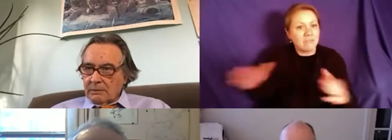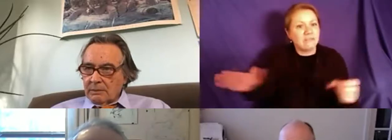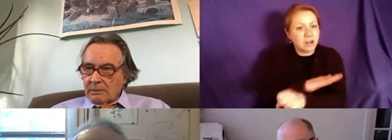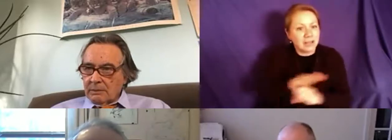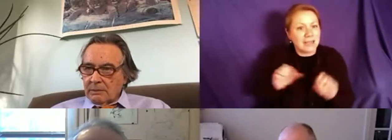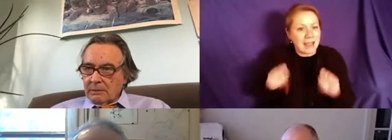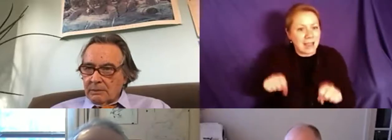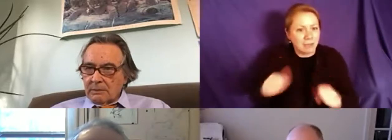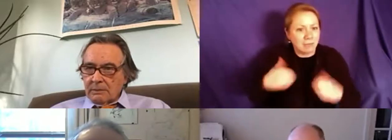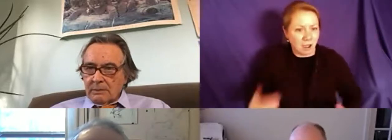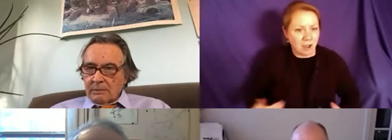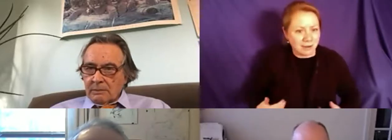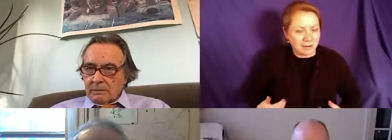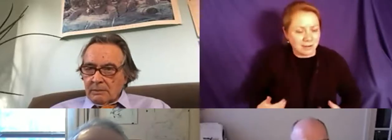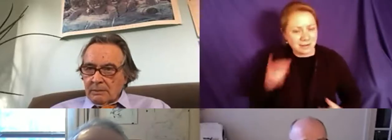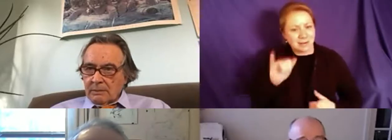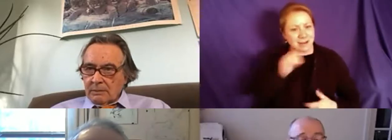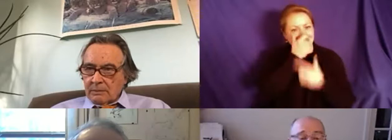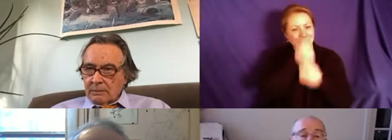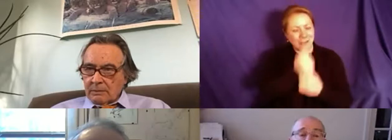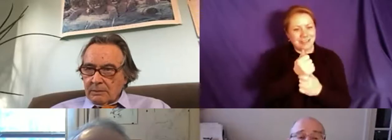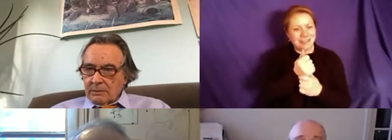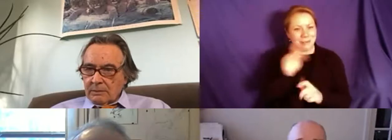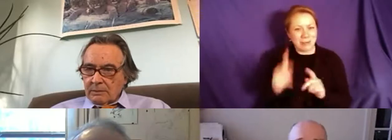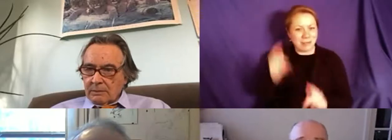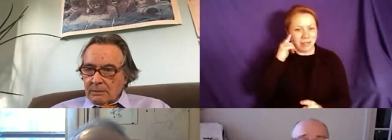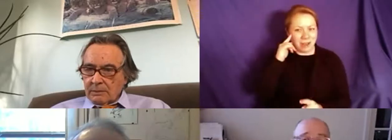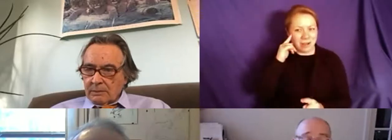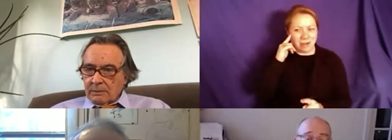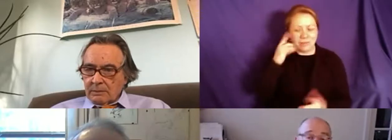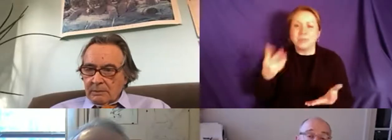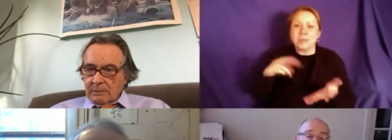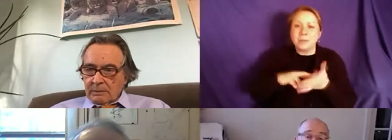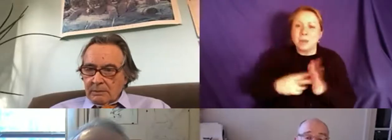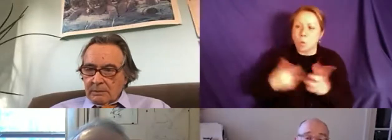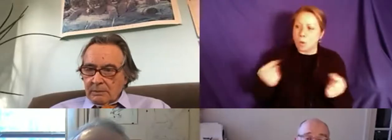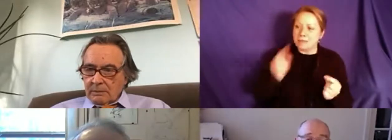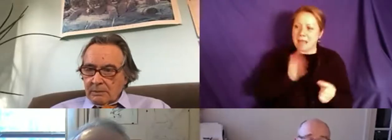bodies. And so it became an interesting thing about what is our disability to the world?